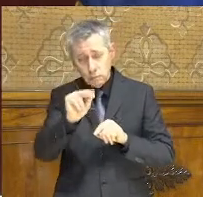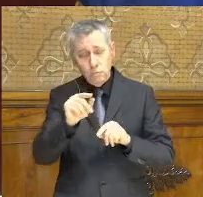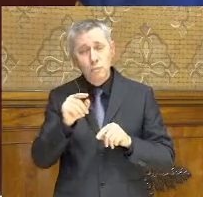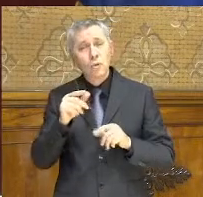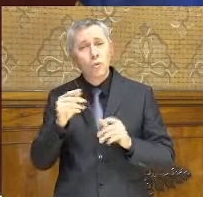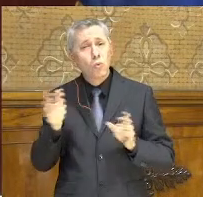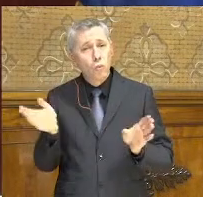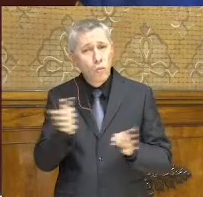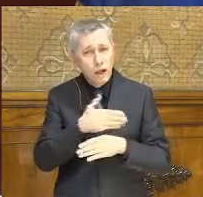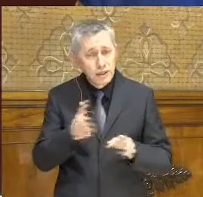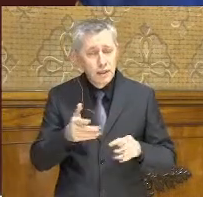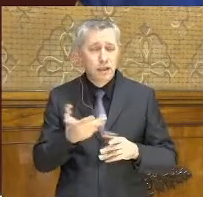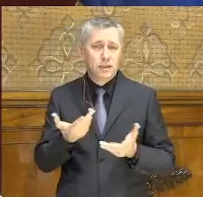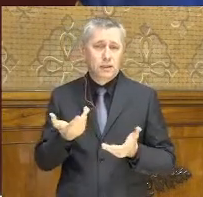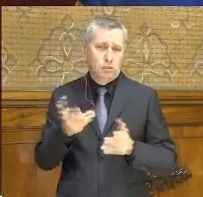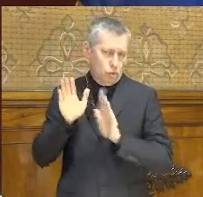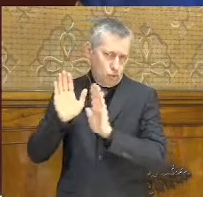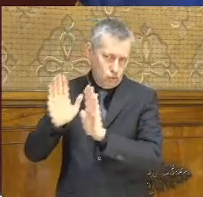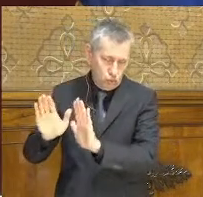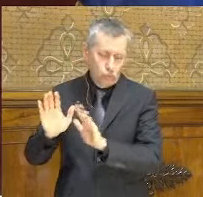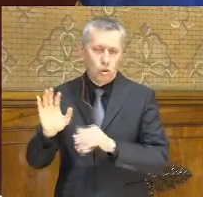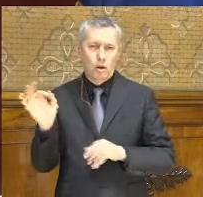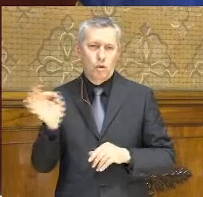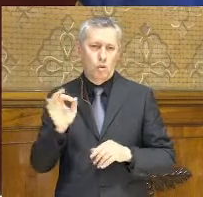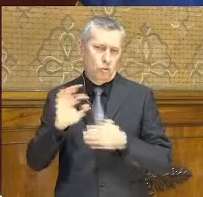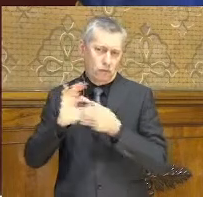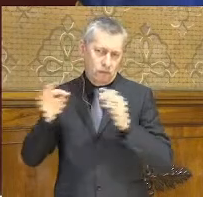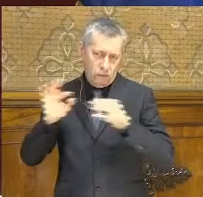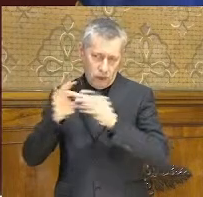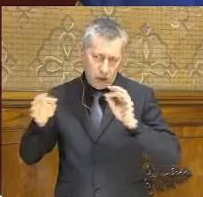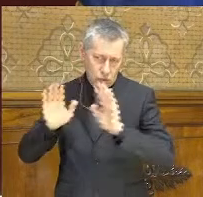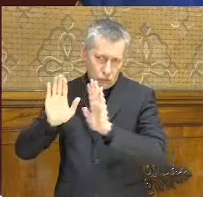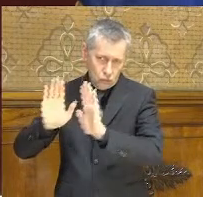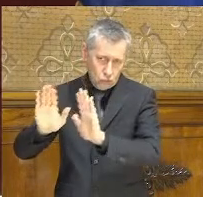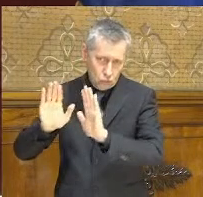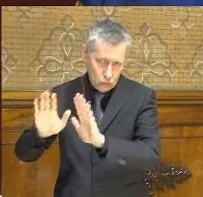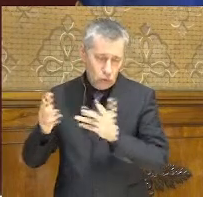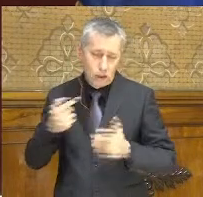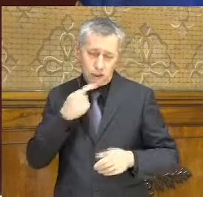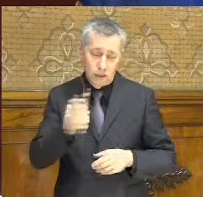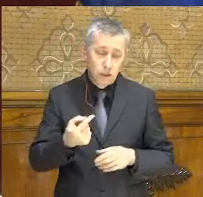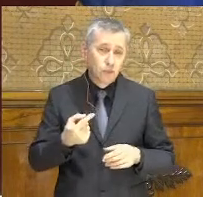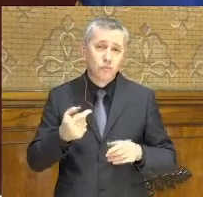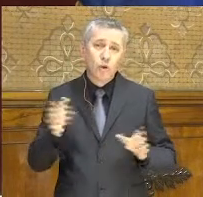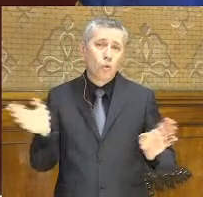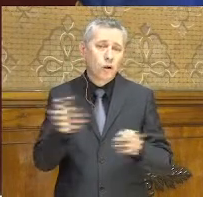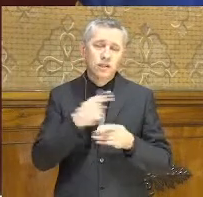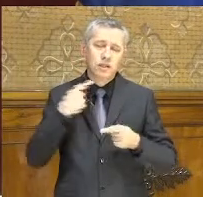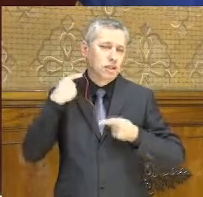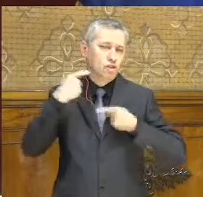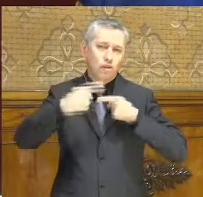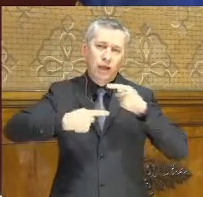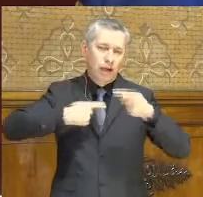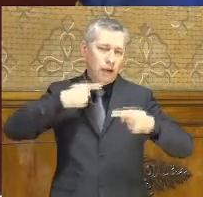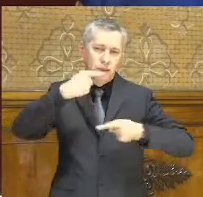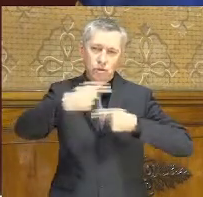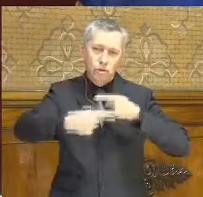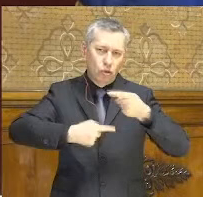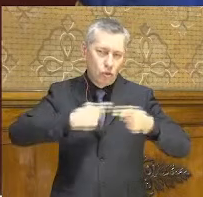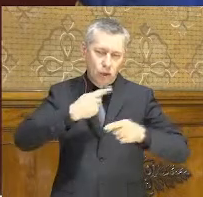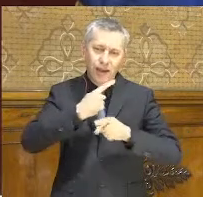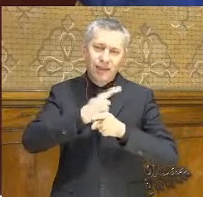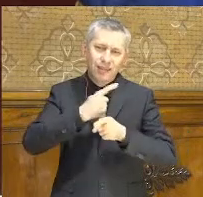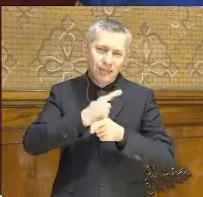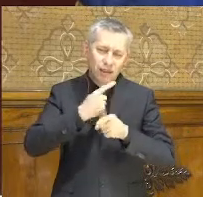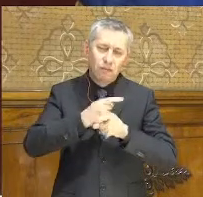The Wretched of the Earth. Each generation, he writes, must discover its mission, by which he